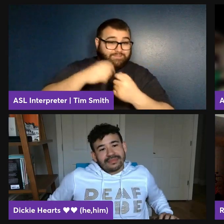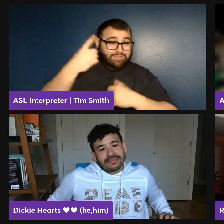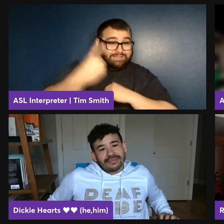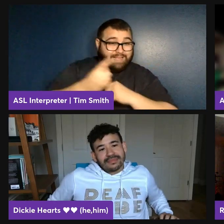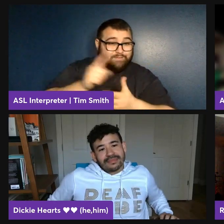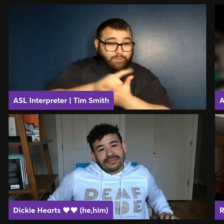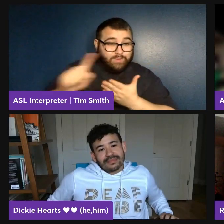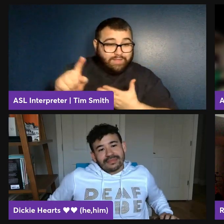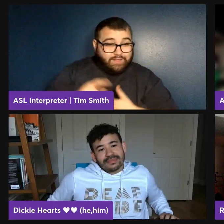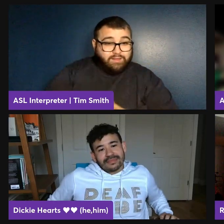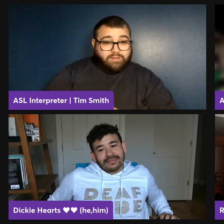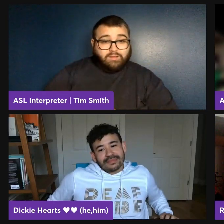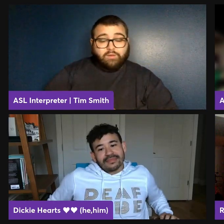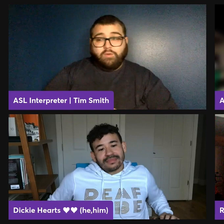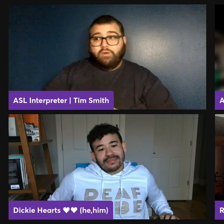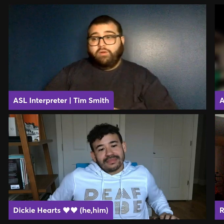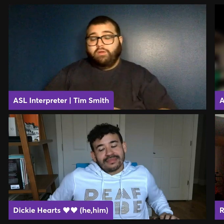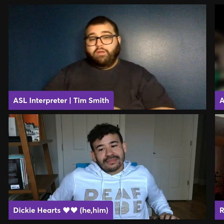or a specific